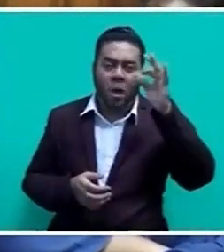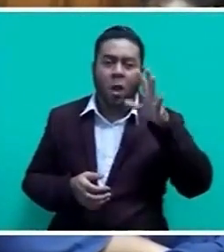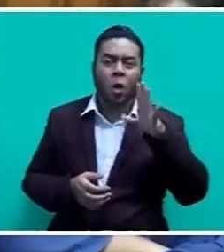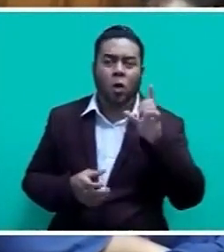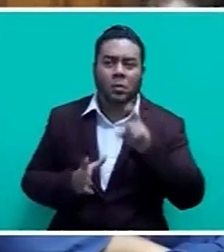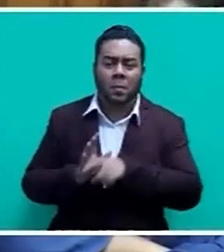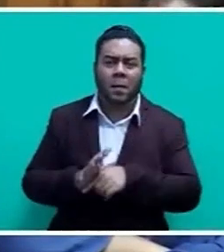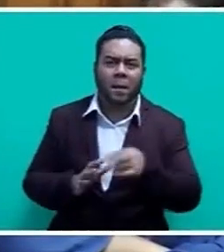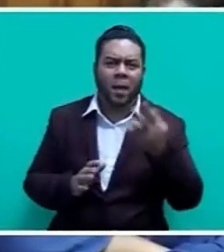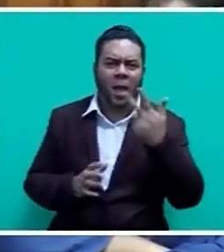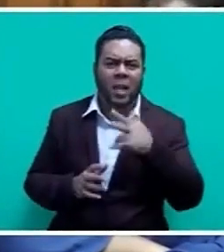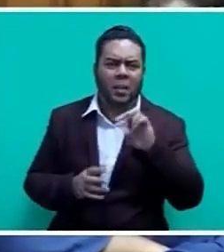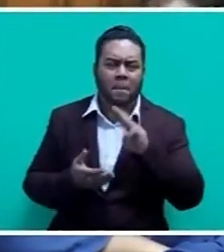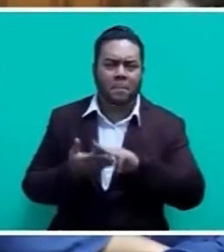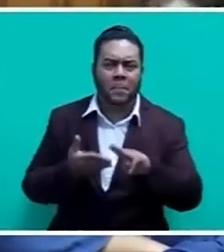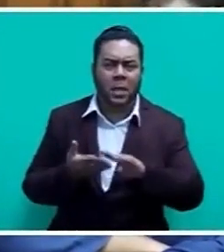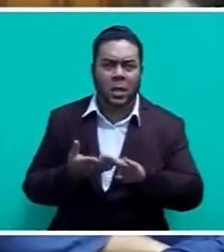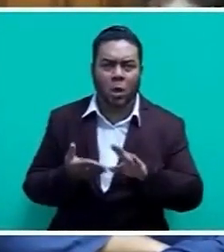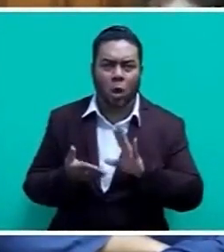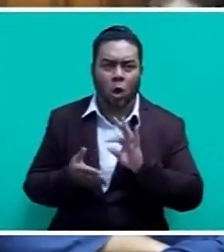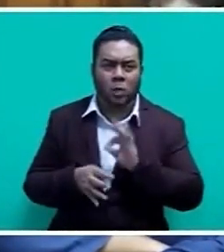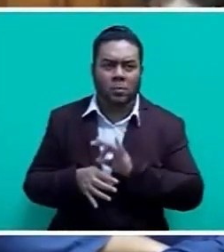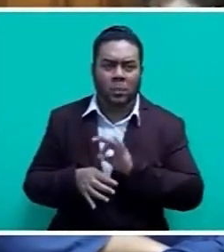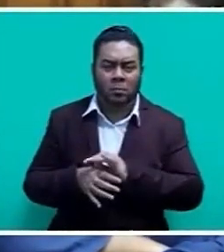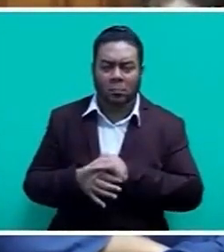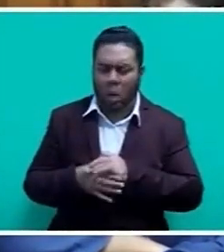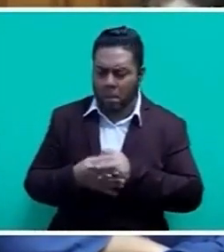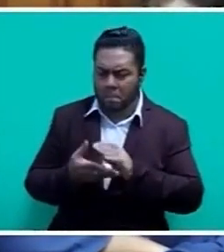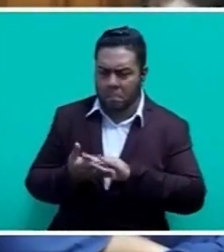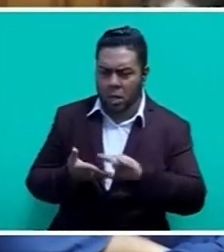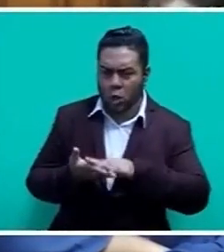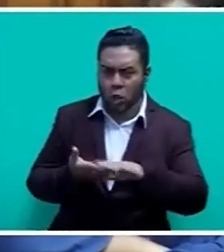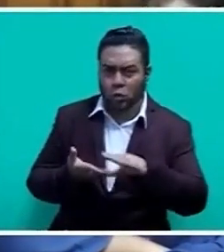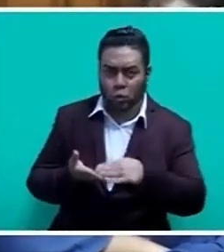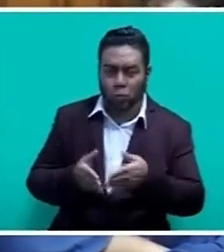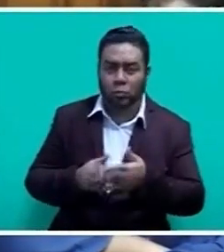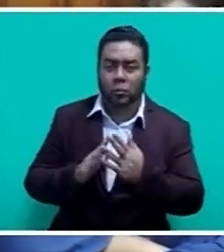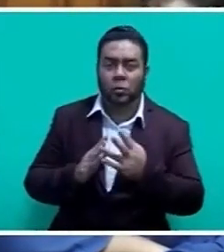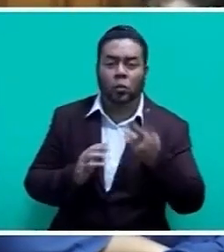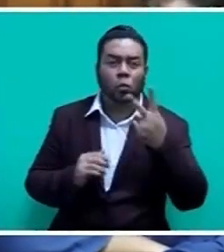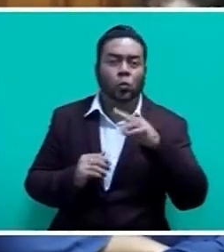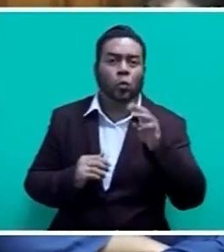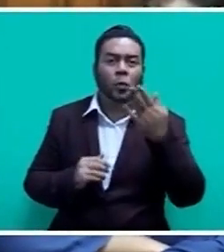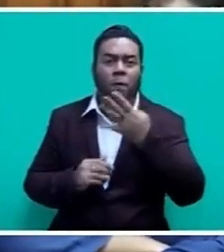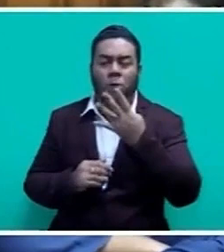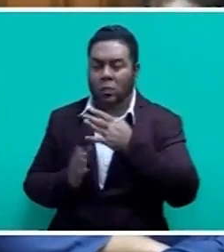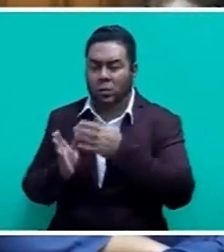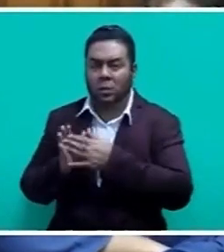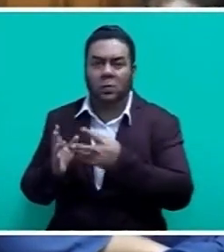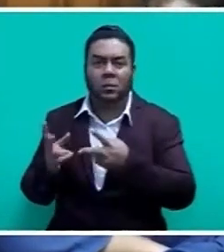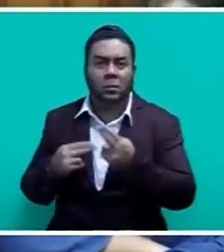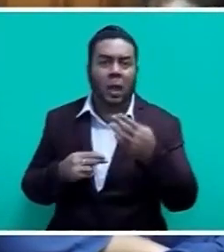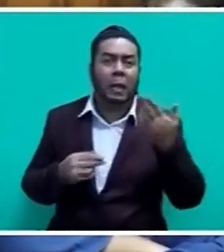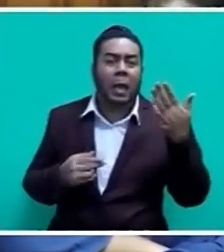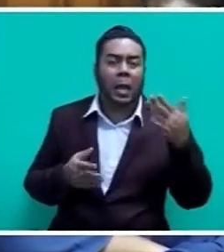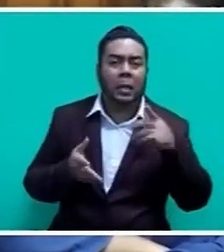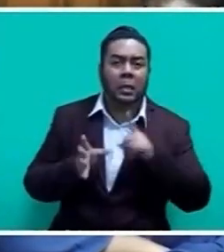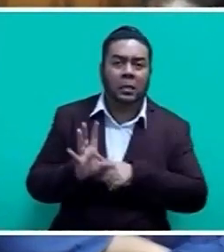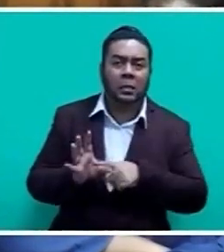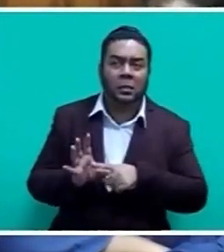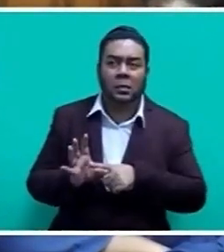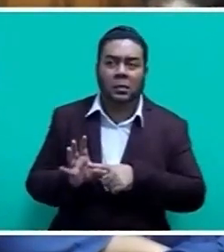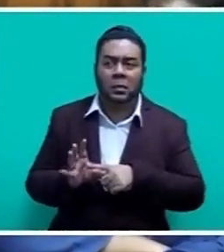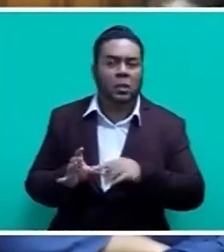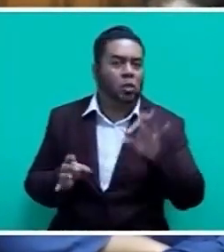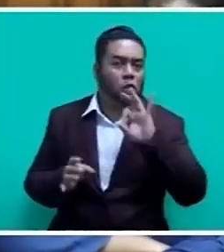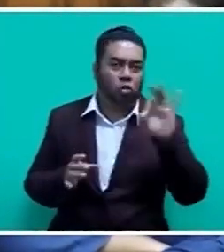Ministry approximately $8 million to build. The groundbreaking ceremony was held in 2014, yet 9 years down the line. It is yet